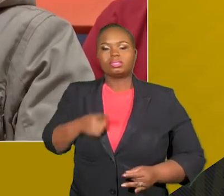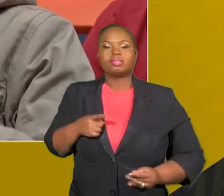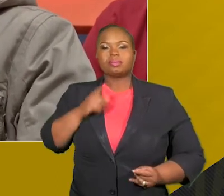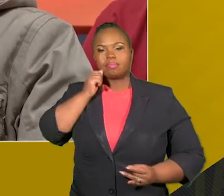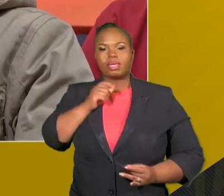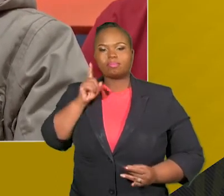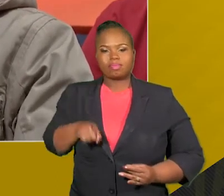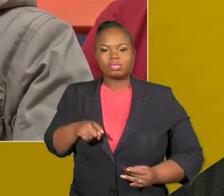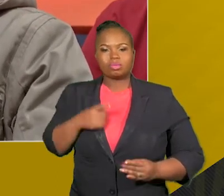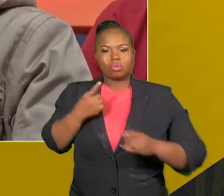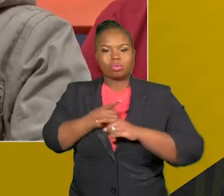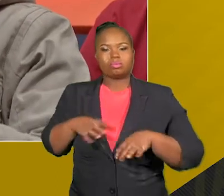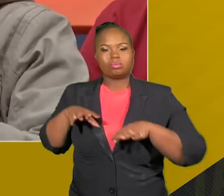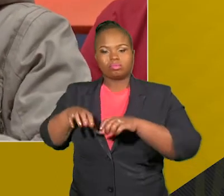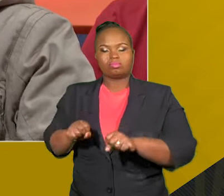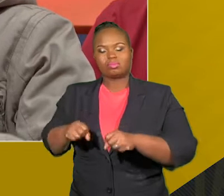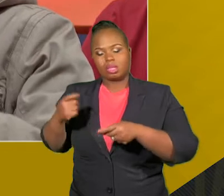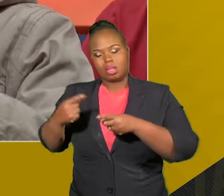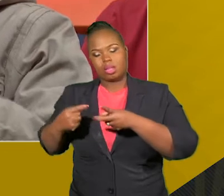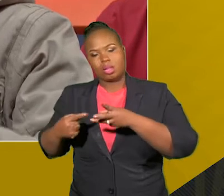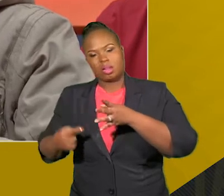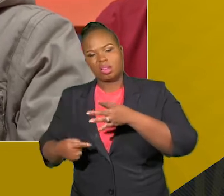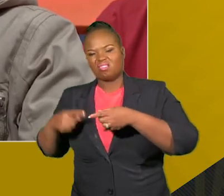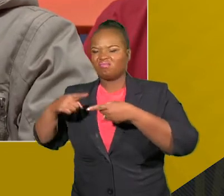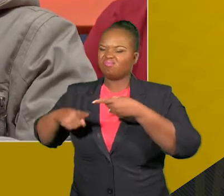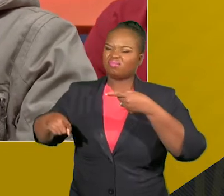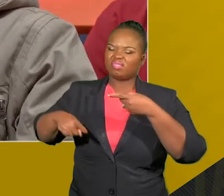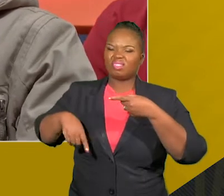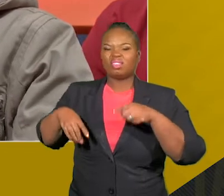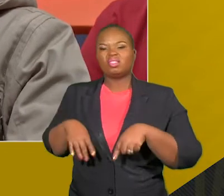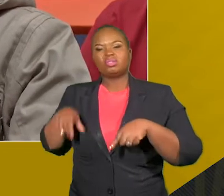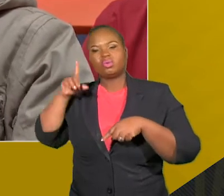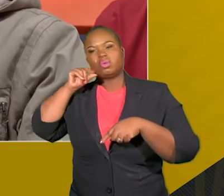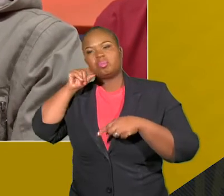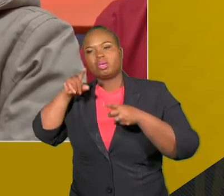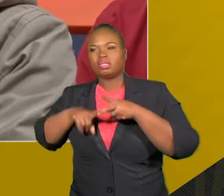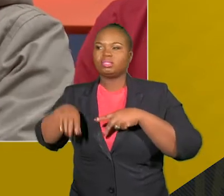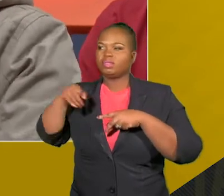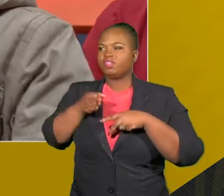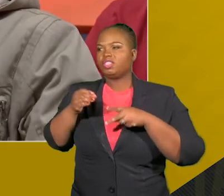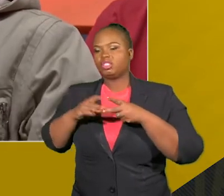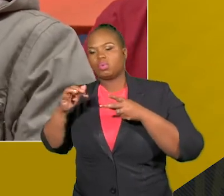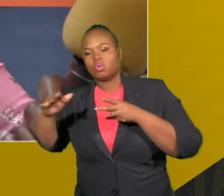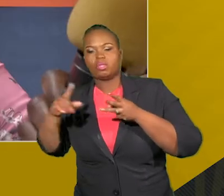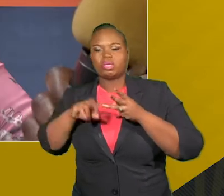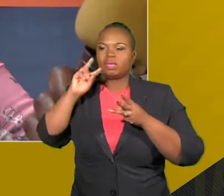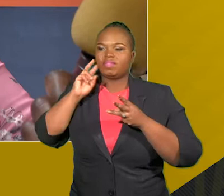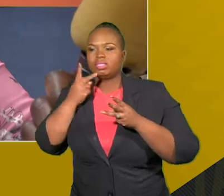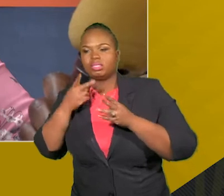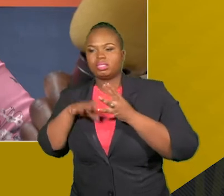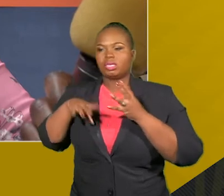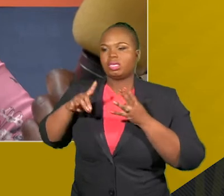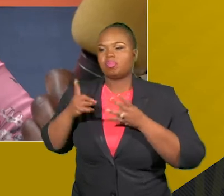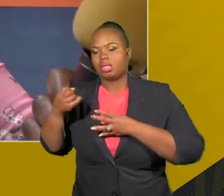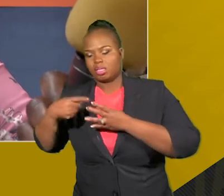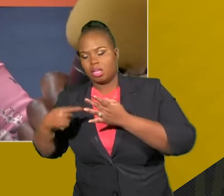shall have dominion over, and it gives a list, man shall have dominion over the birds of the air, fish in the water, vegetation, animals on the ground,